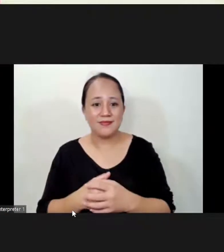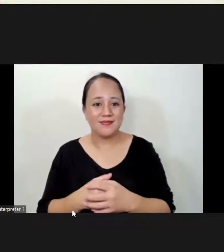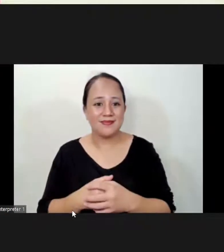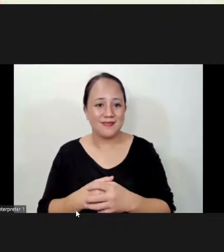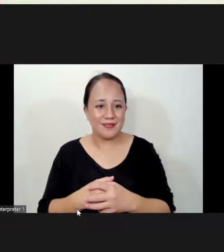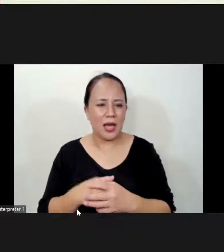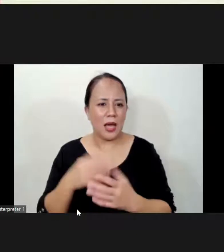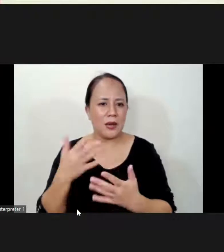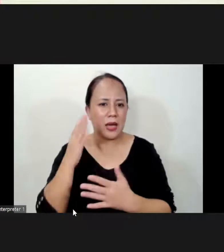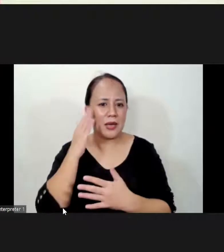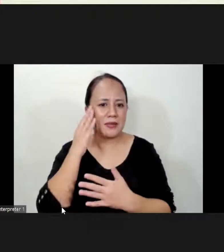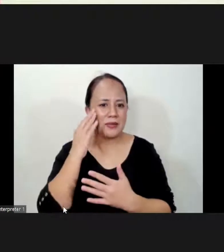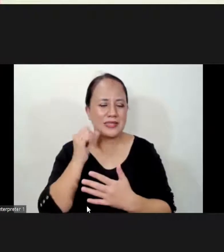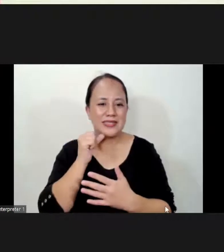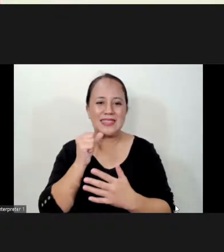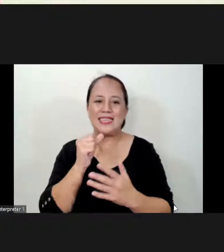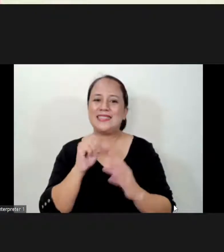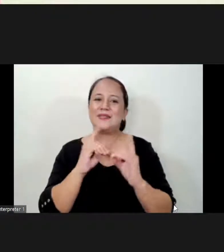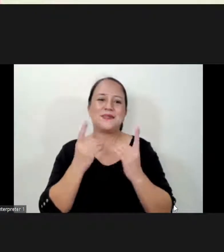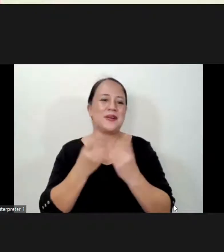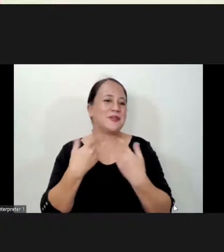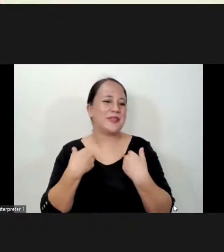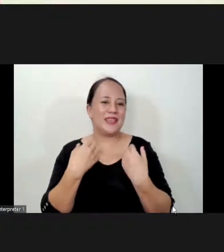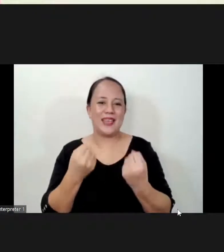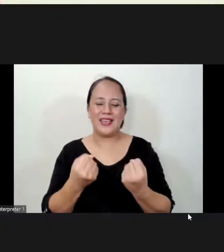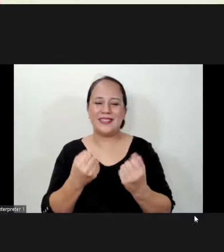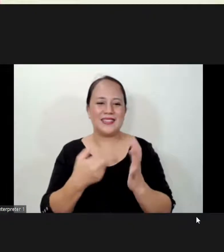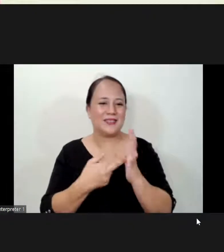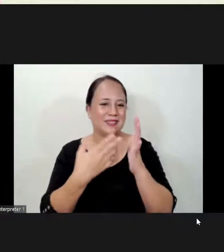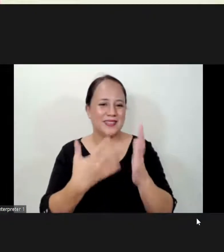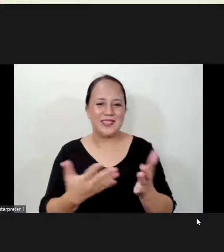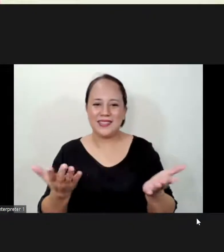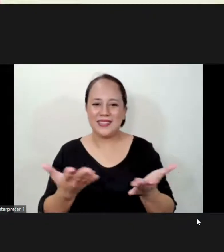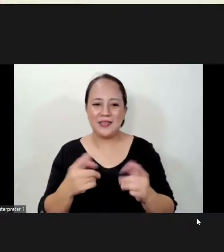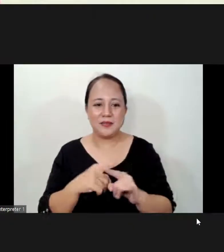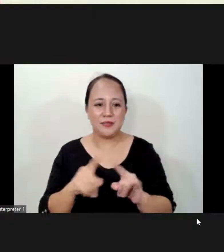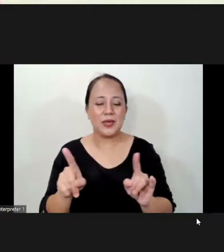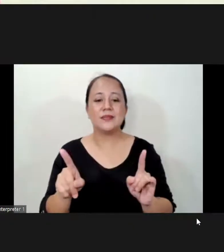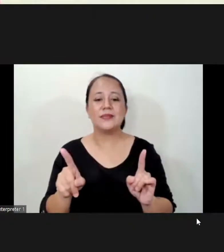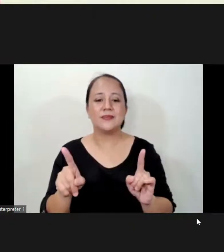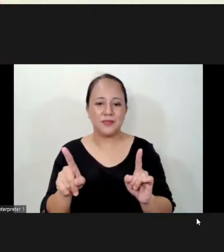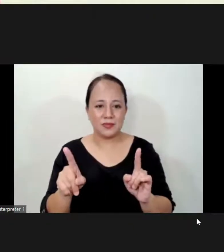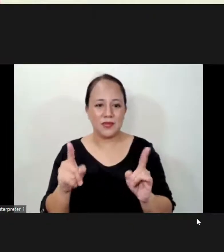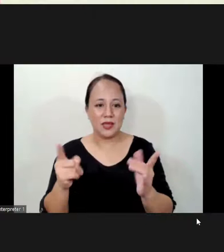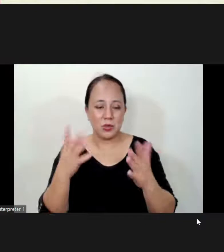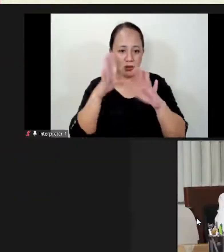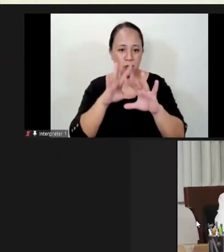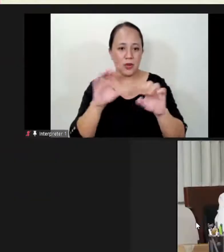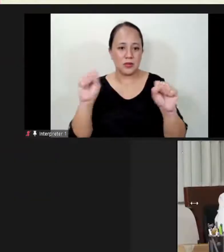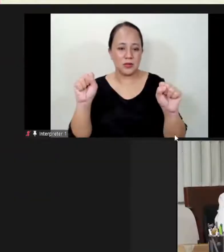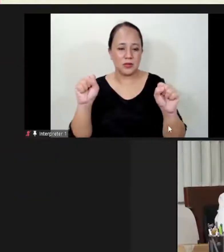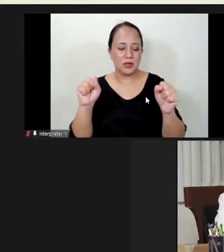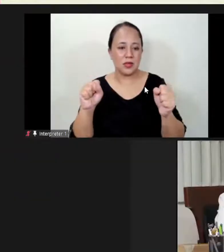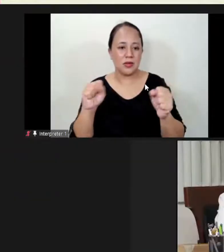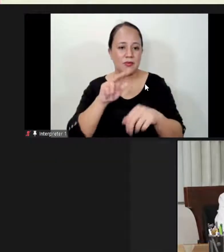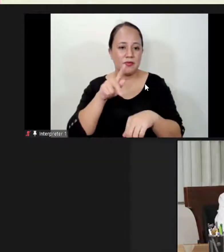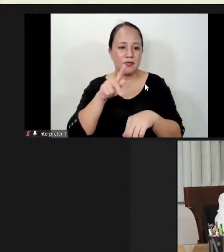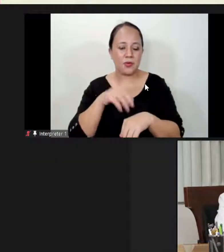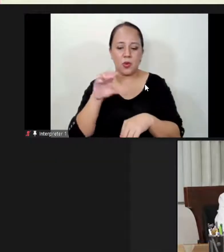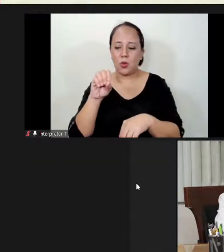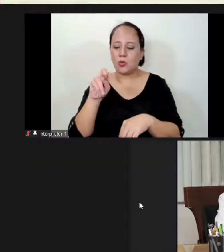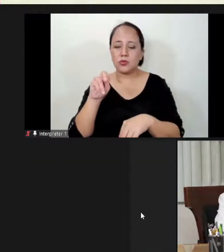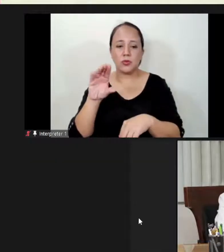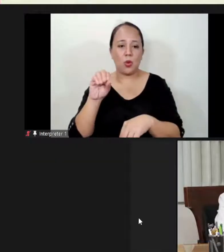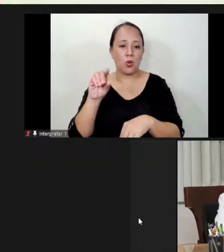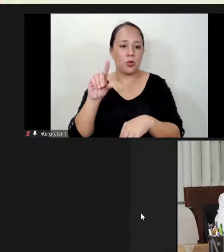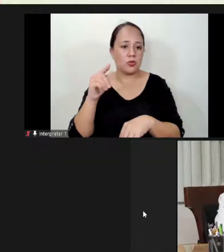I know you're not the Department of Health representative here, but as the president of the Philippine Oncology